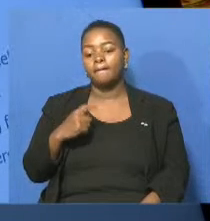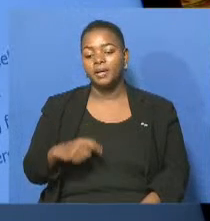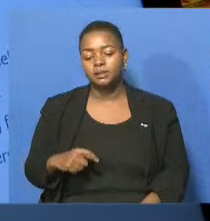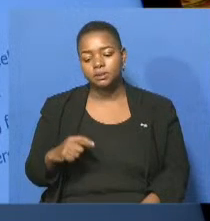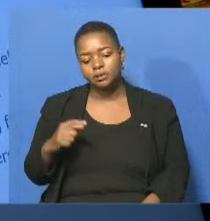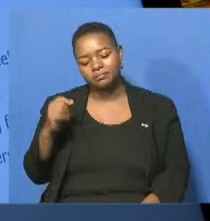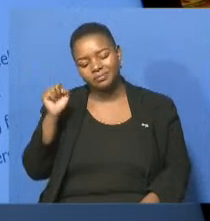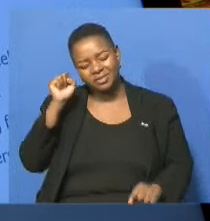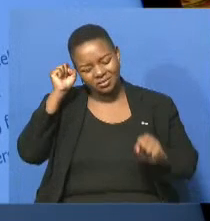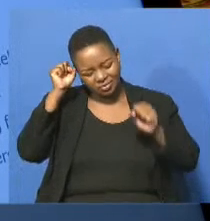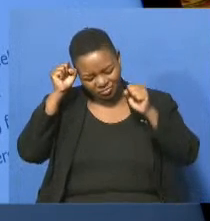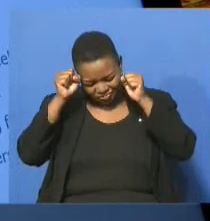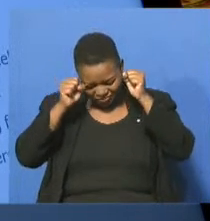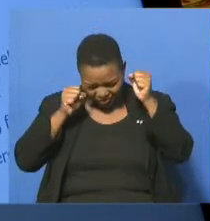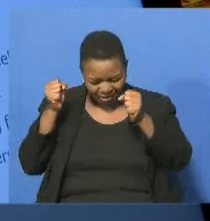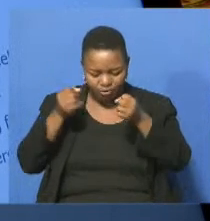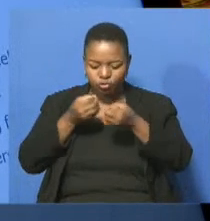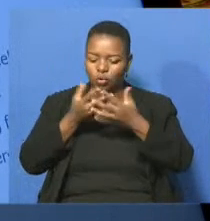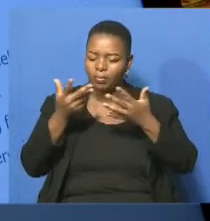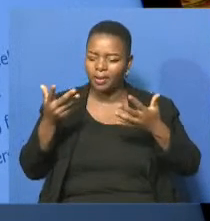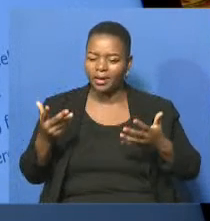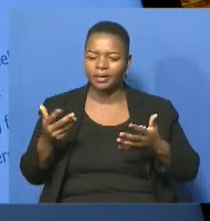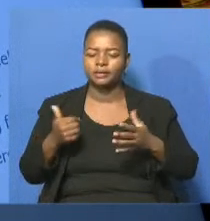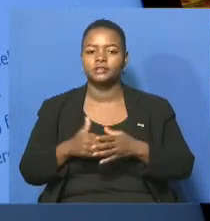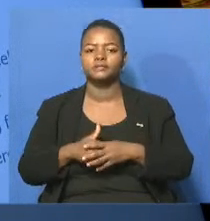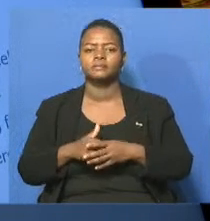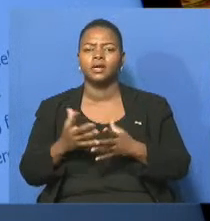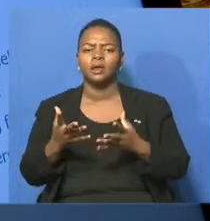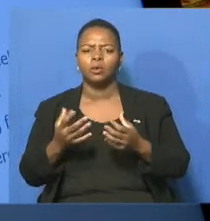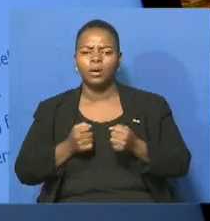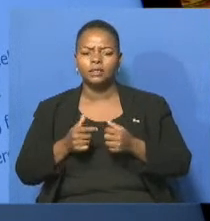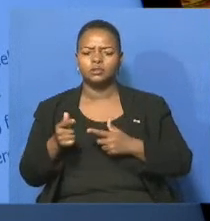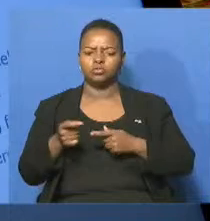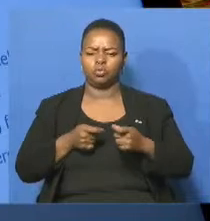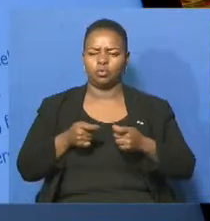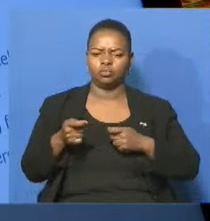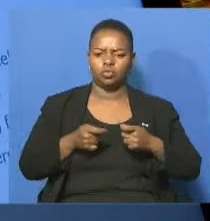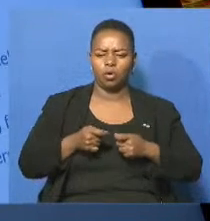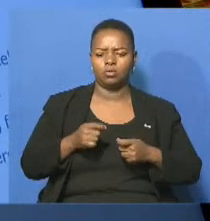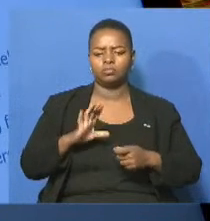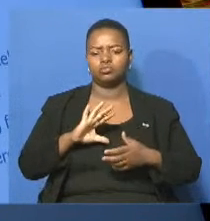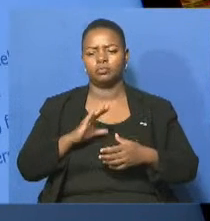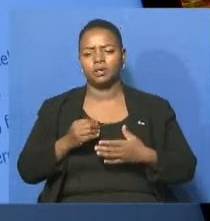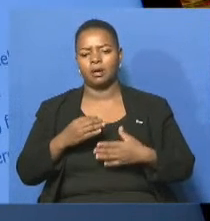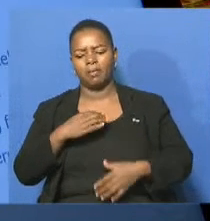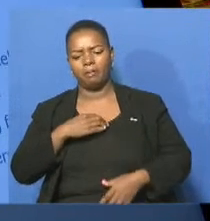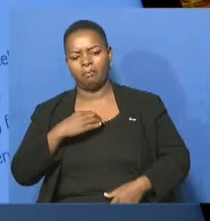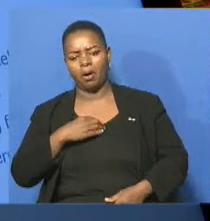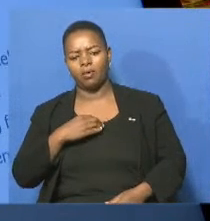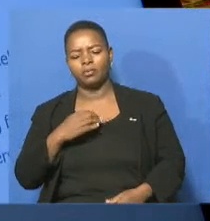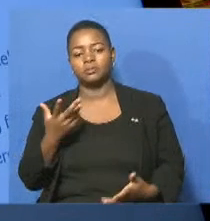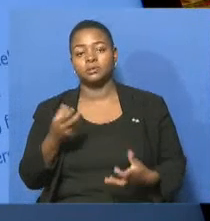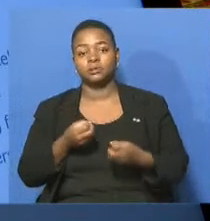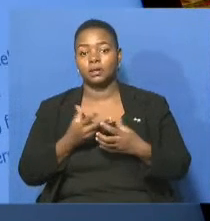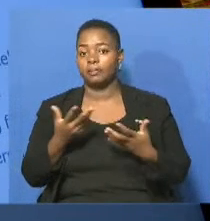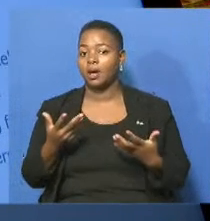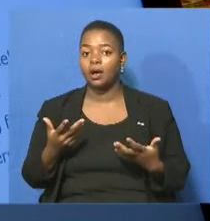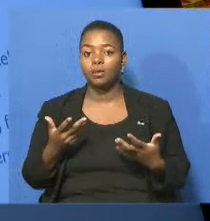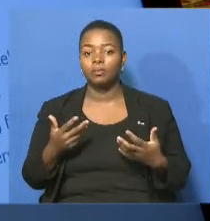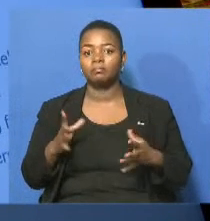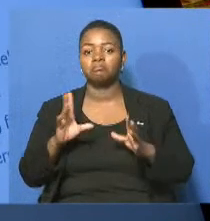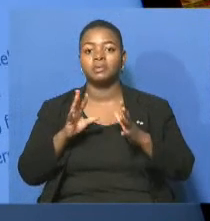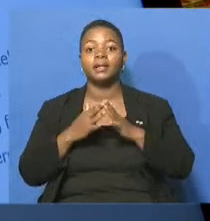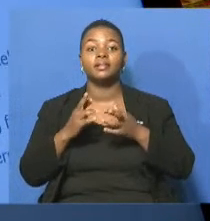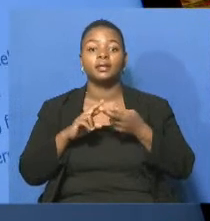as depression and narcissistic personality, and also antisocial personality.